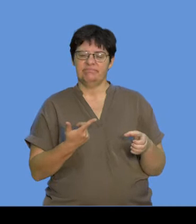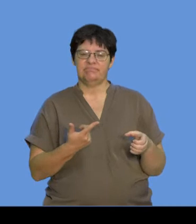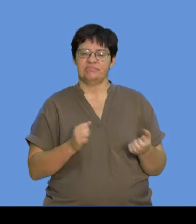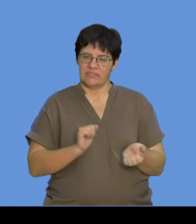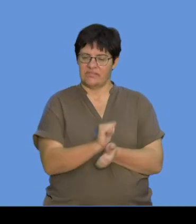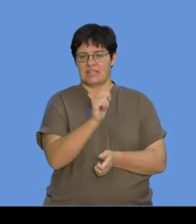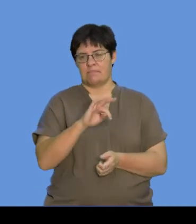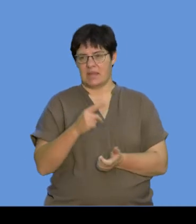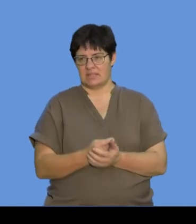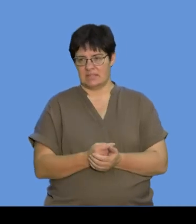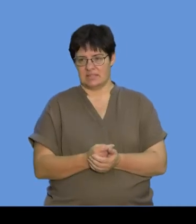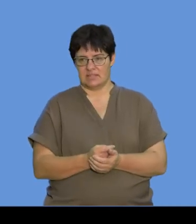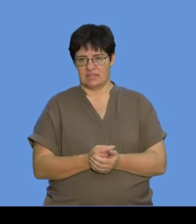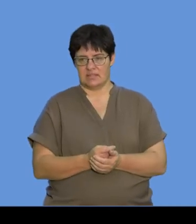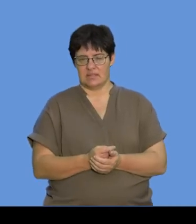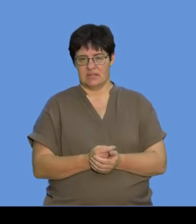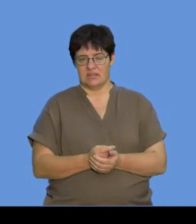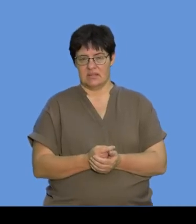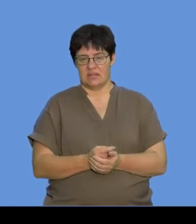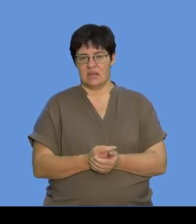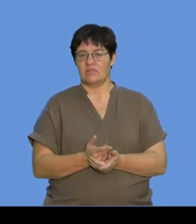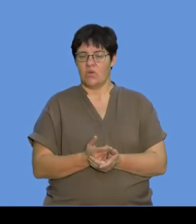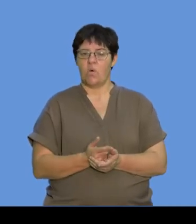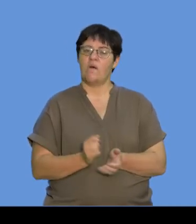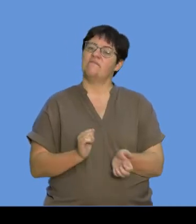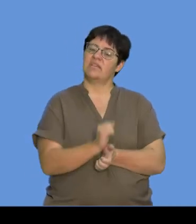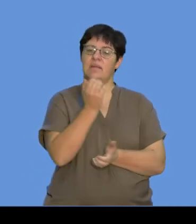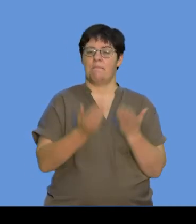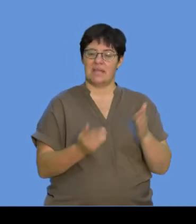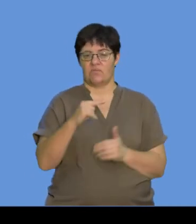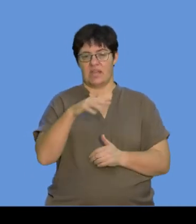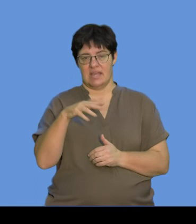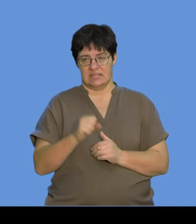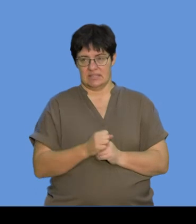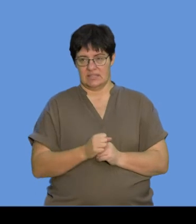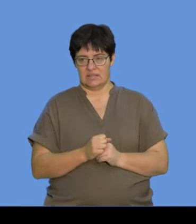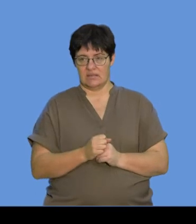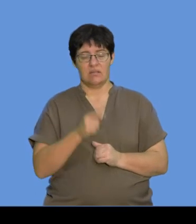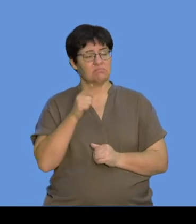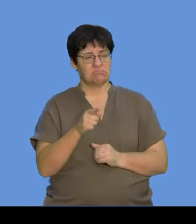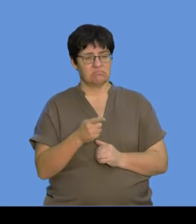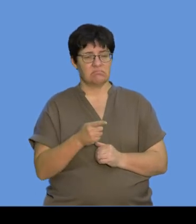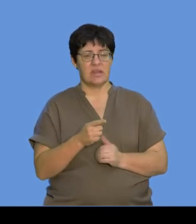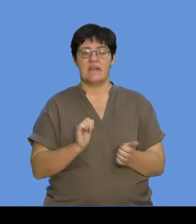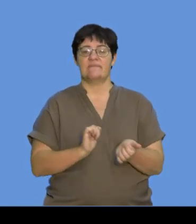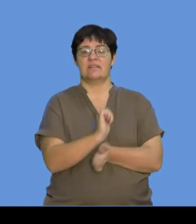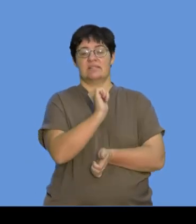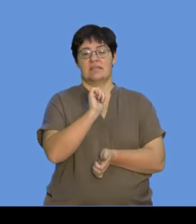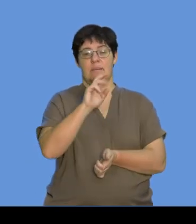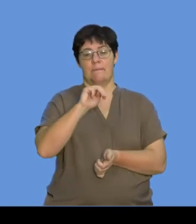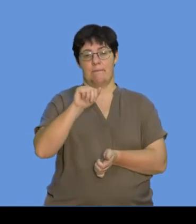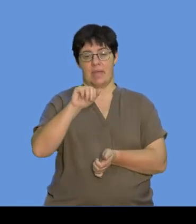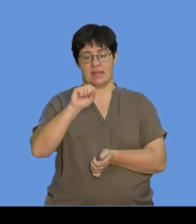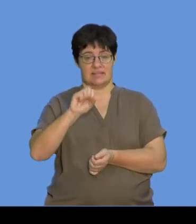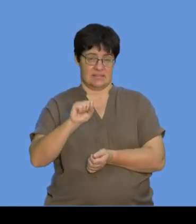about a fixed mass of a gas. So this phrase will be very common: fixed mass of